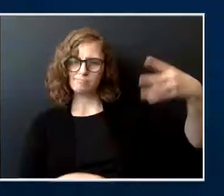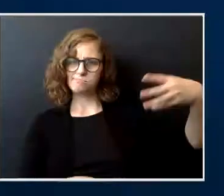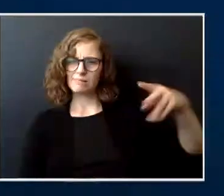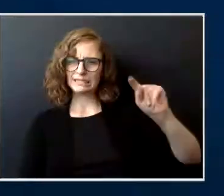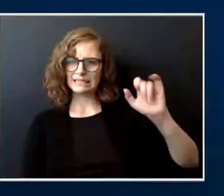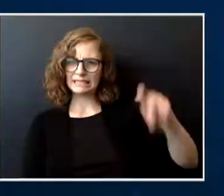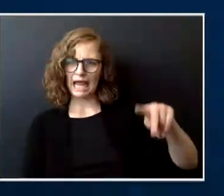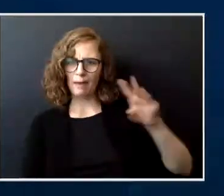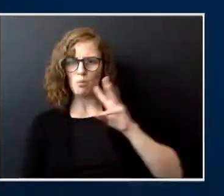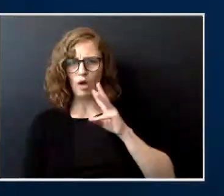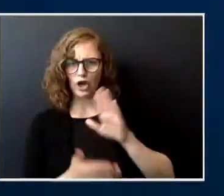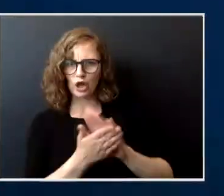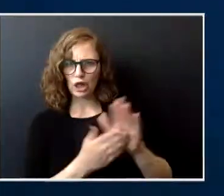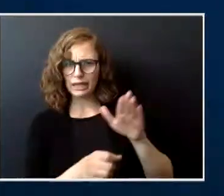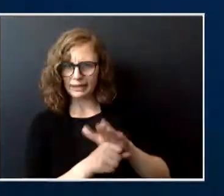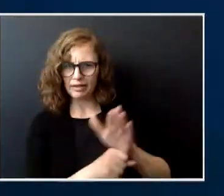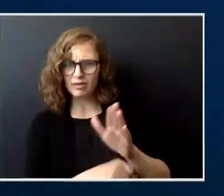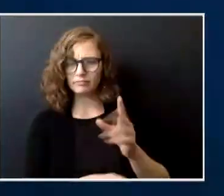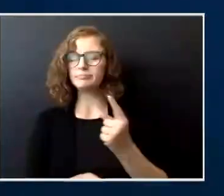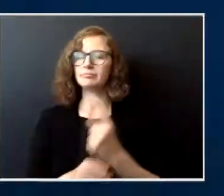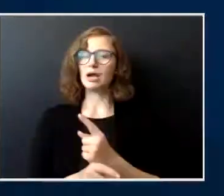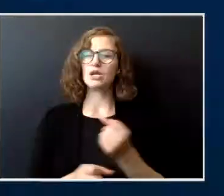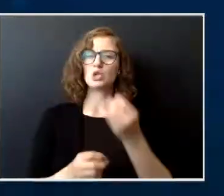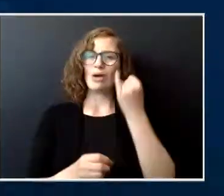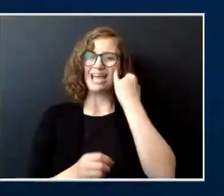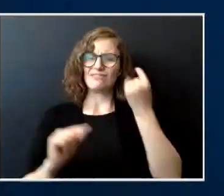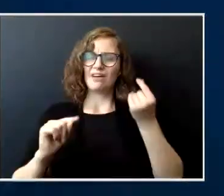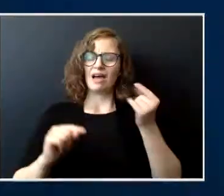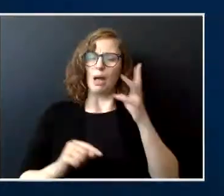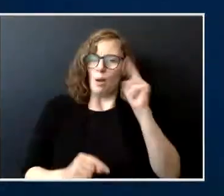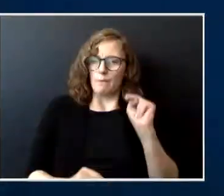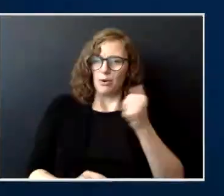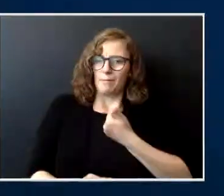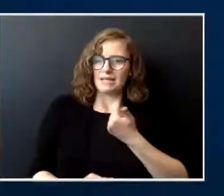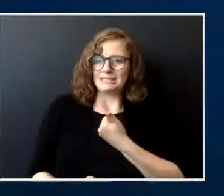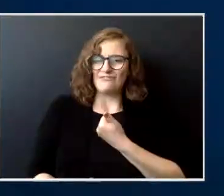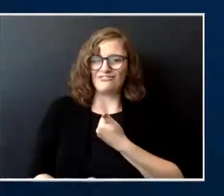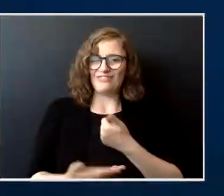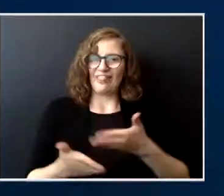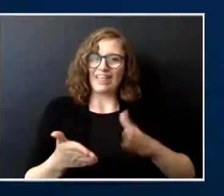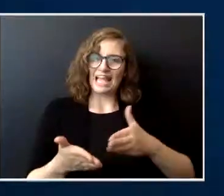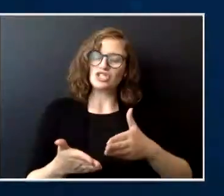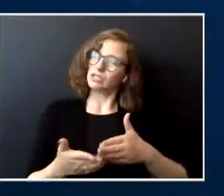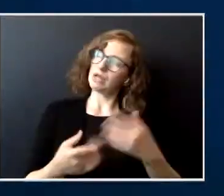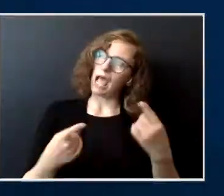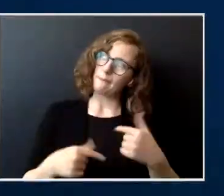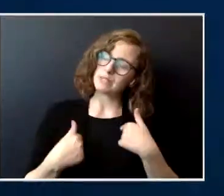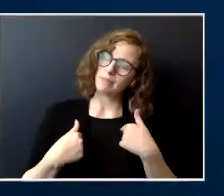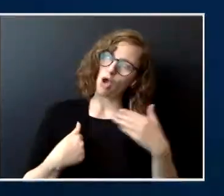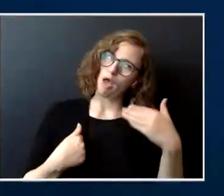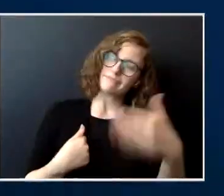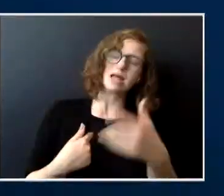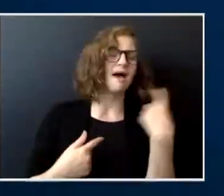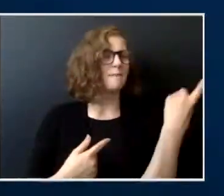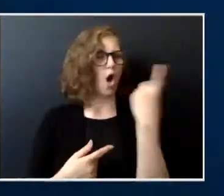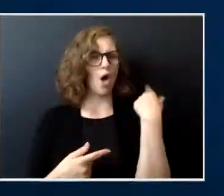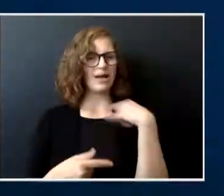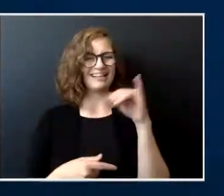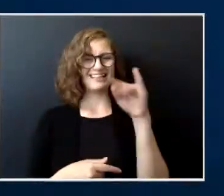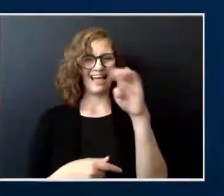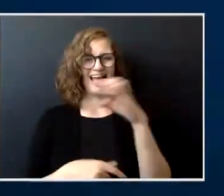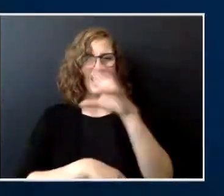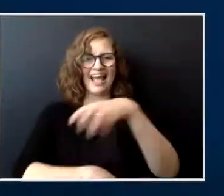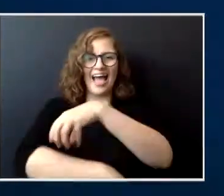So even if I burn myself in the kitchen, I'm always burning myself in the kitchen, but I'm always putting ice on it. Don't do that, Even-